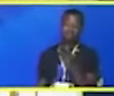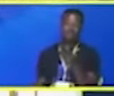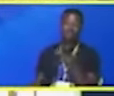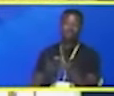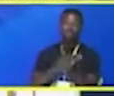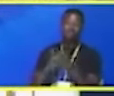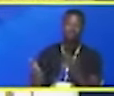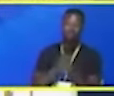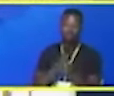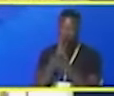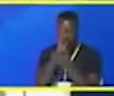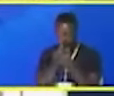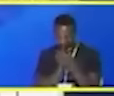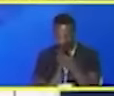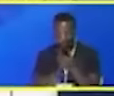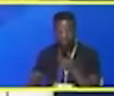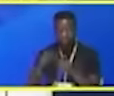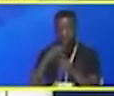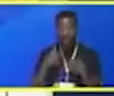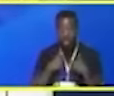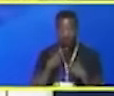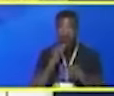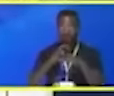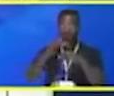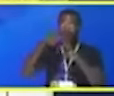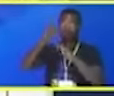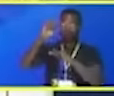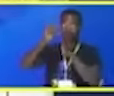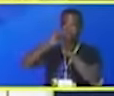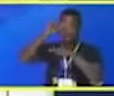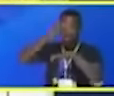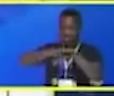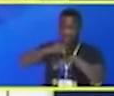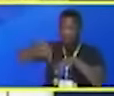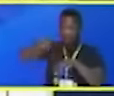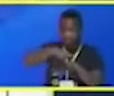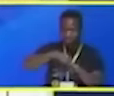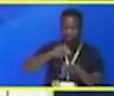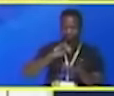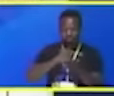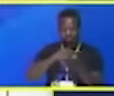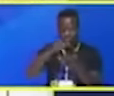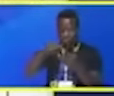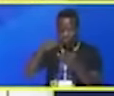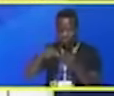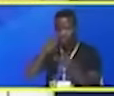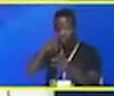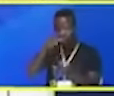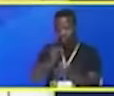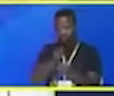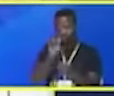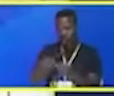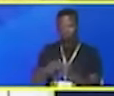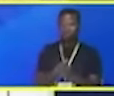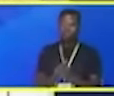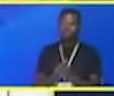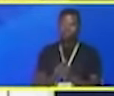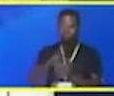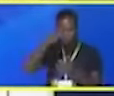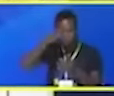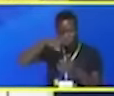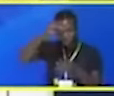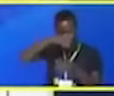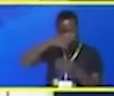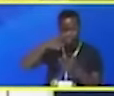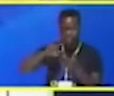how humble you are, if it is the glory of God that rests upon you, these are the tripartite expressions